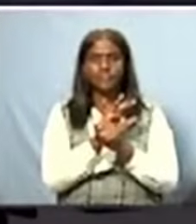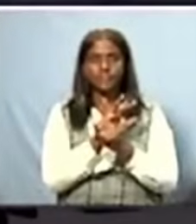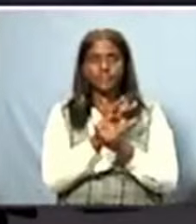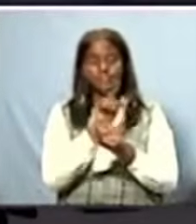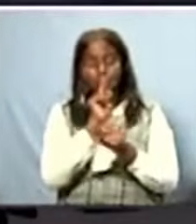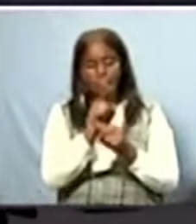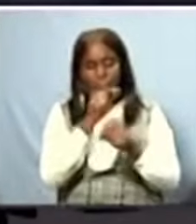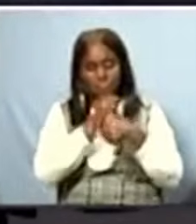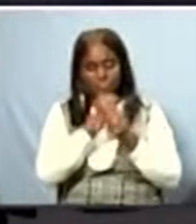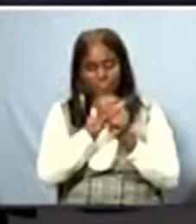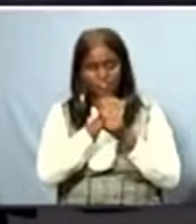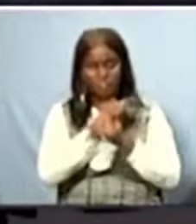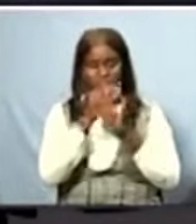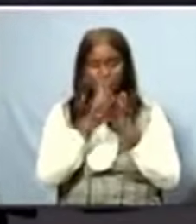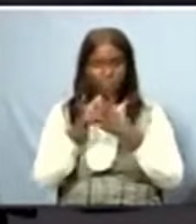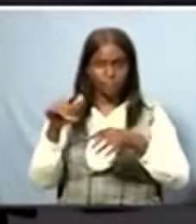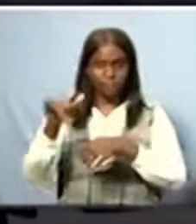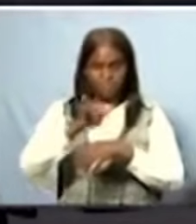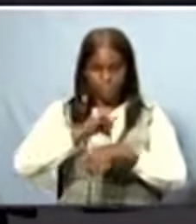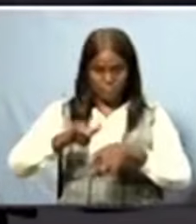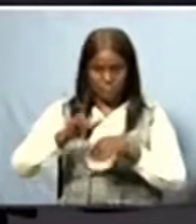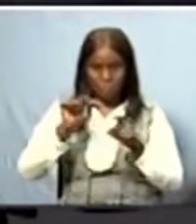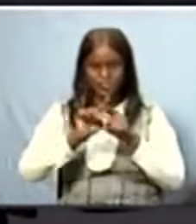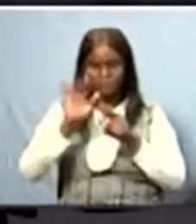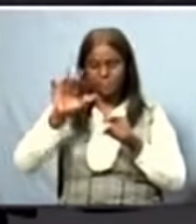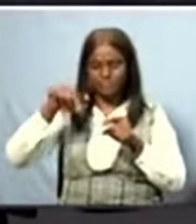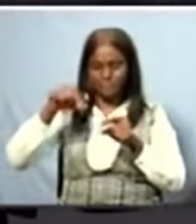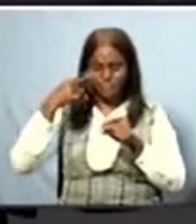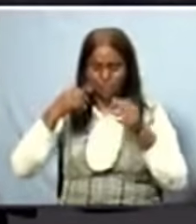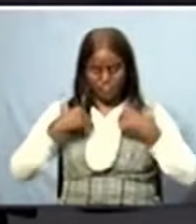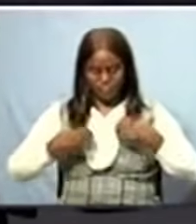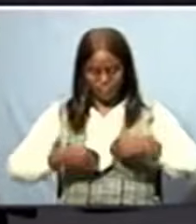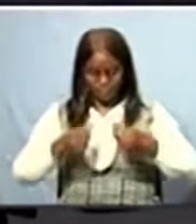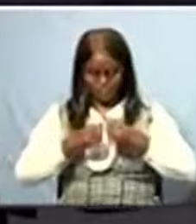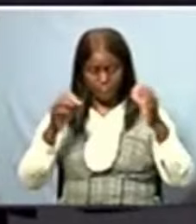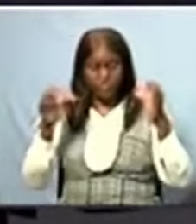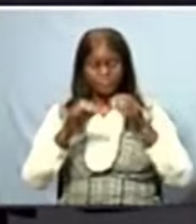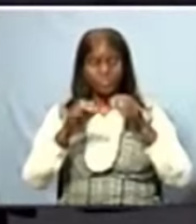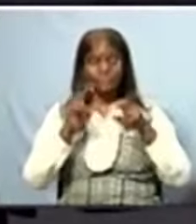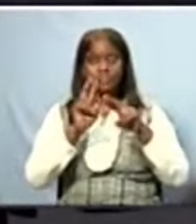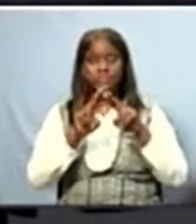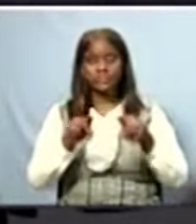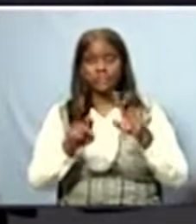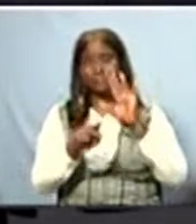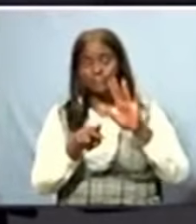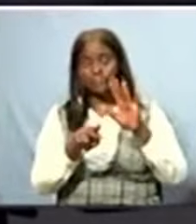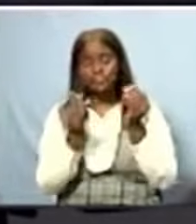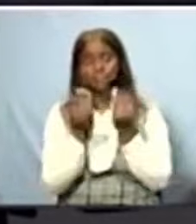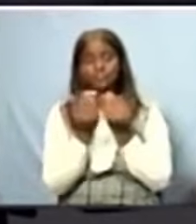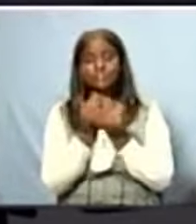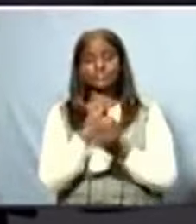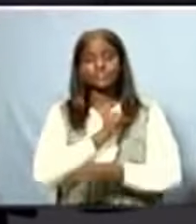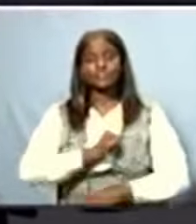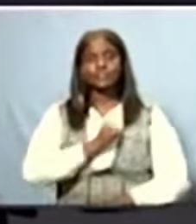This creates uniformity as the qualifications for the mayor and council chairperson, I beg your